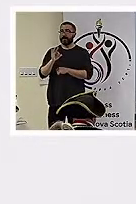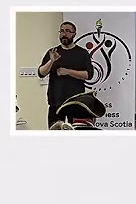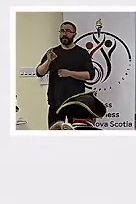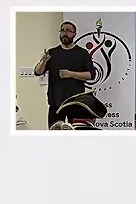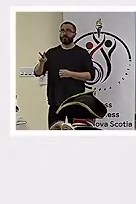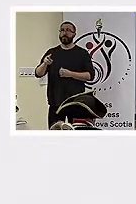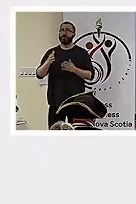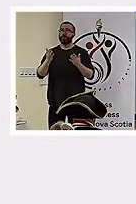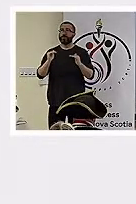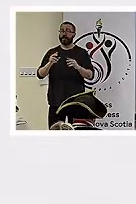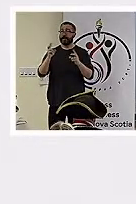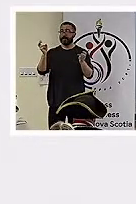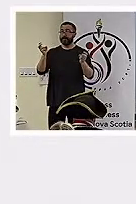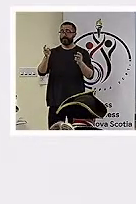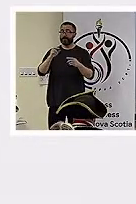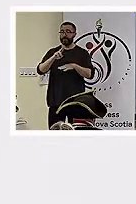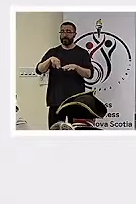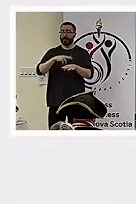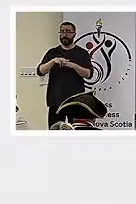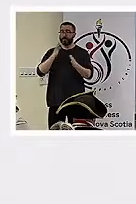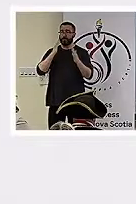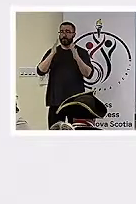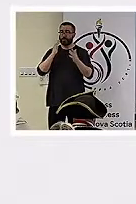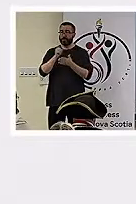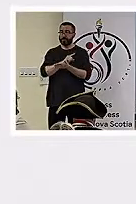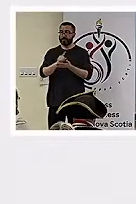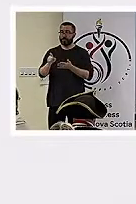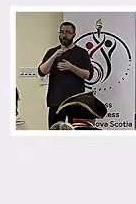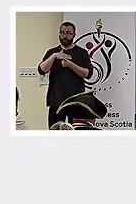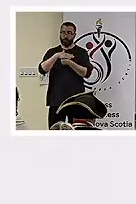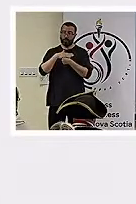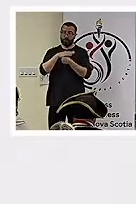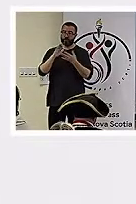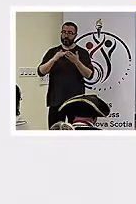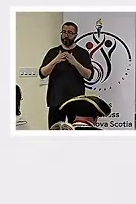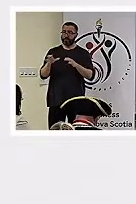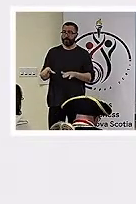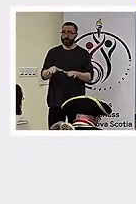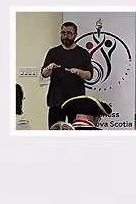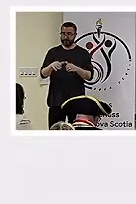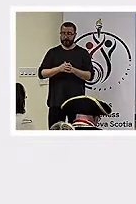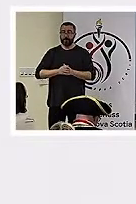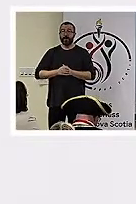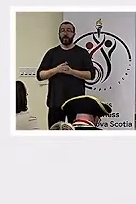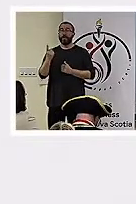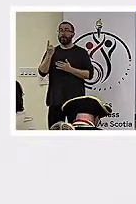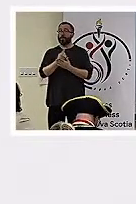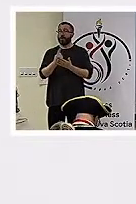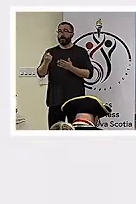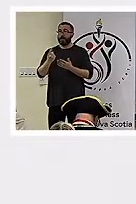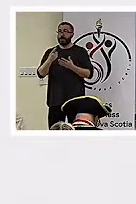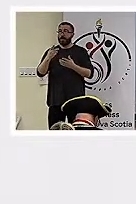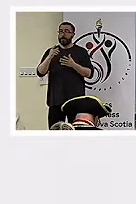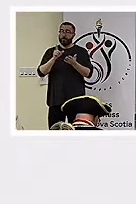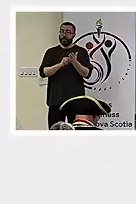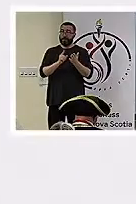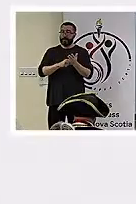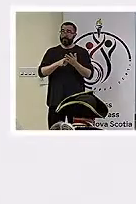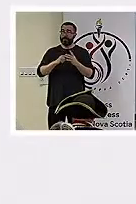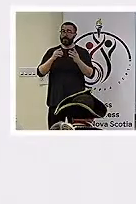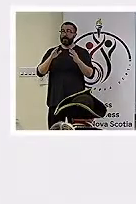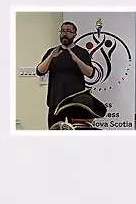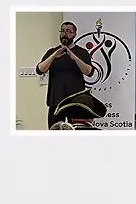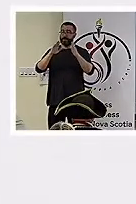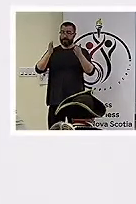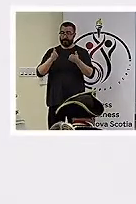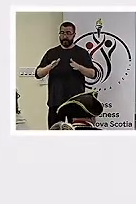National Awareness Week was local community action. On one of the week's publication was the image of an hourglass. This